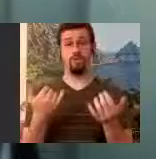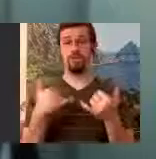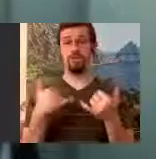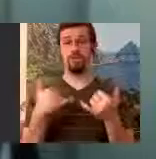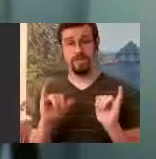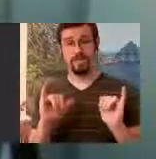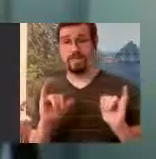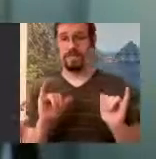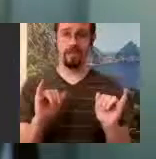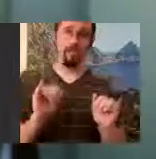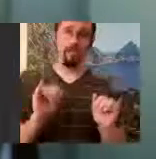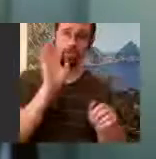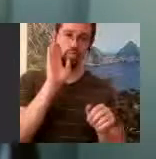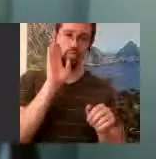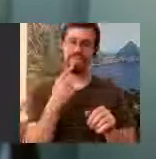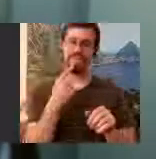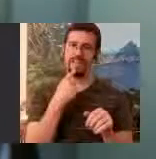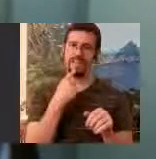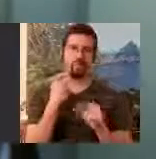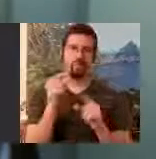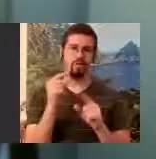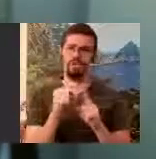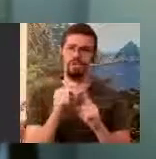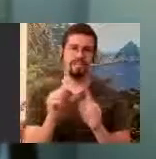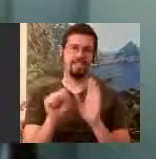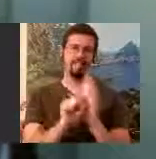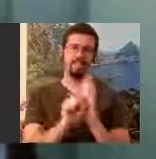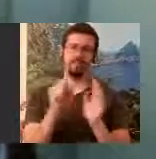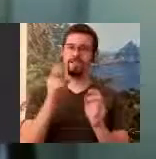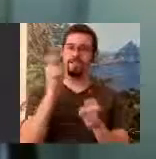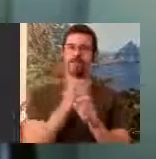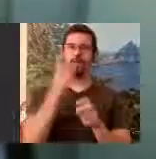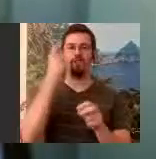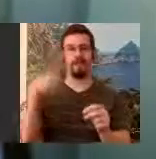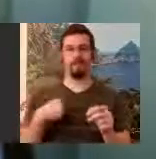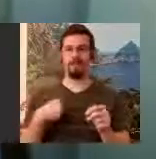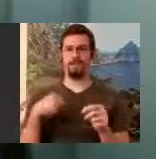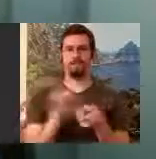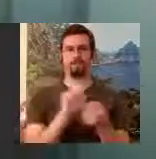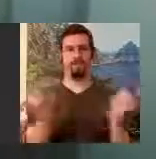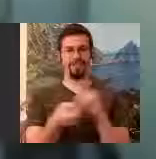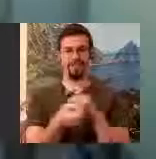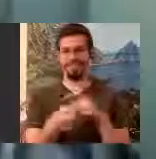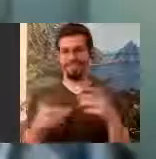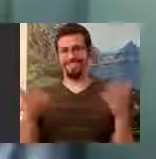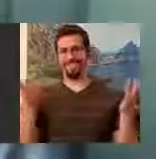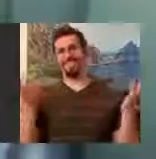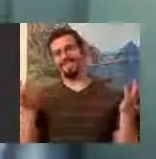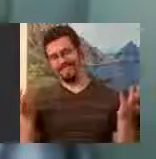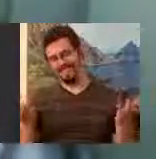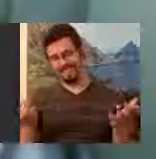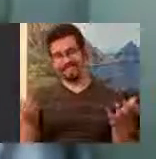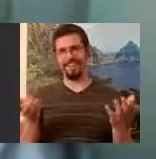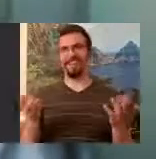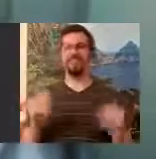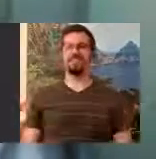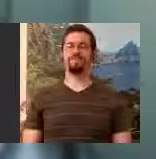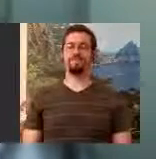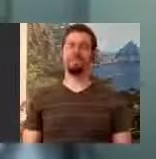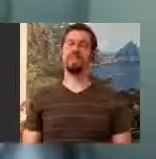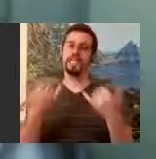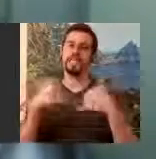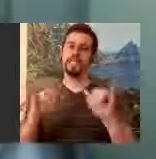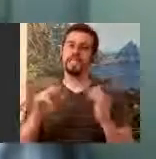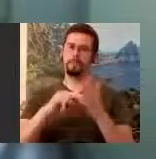word symbols because I've gotten so used to that it's hard for me to change over. But that's still the same thing to